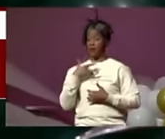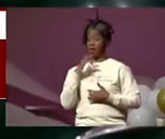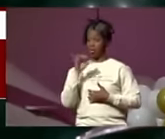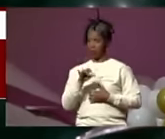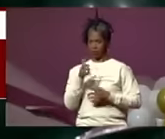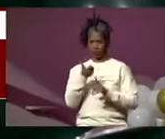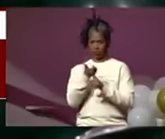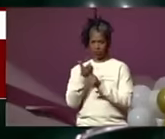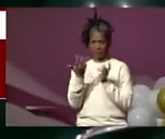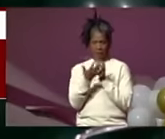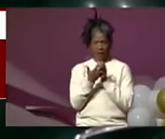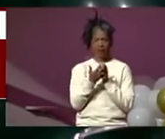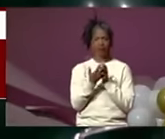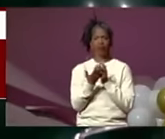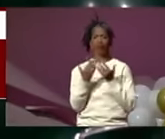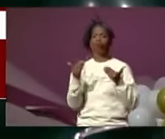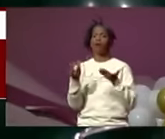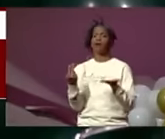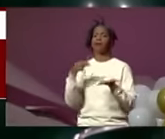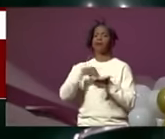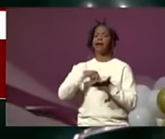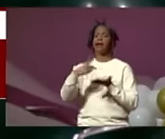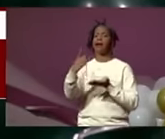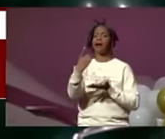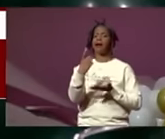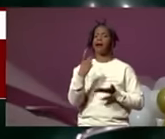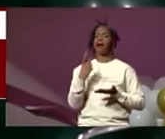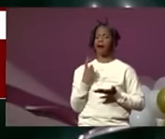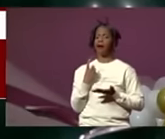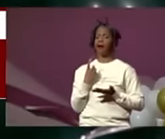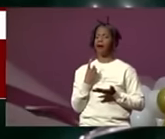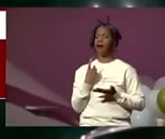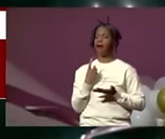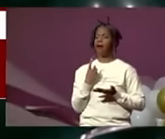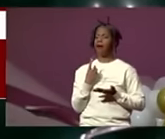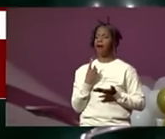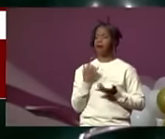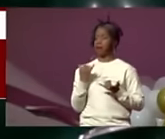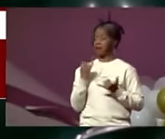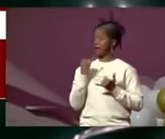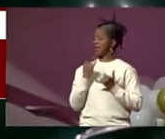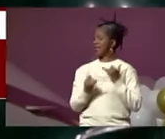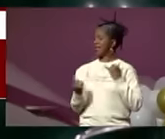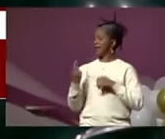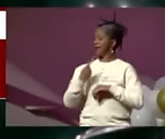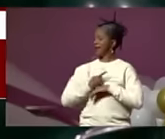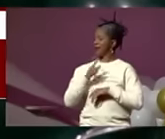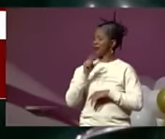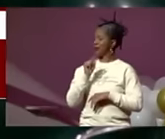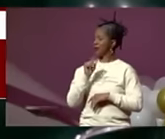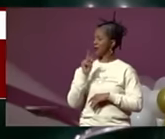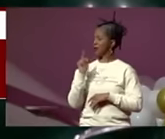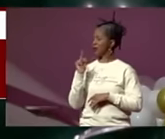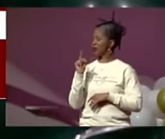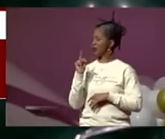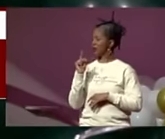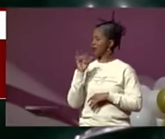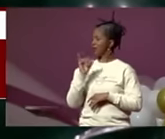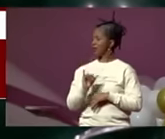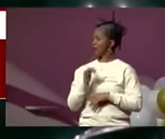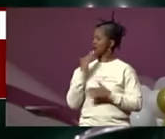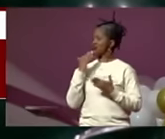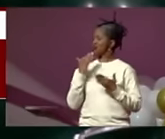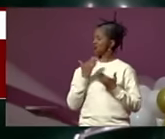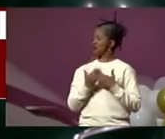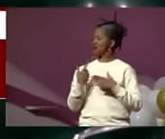of the aisle you're in, come on down front and give your life to Jesus Christ. The last day of this year is a mighty good day to give your